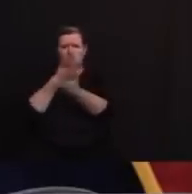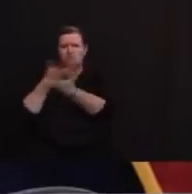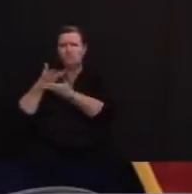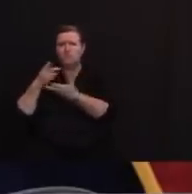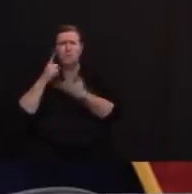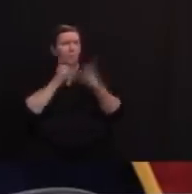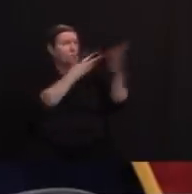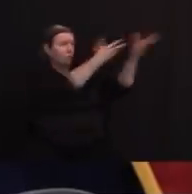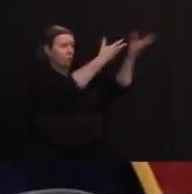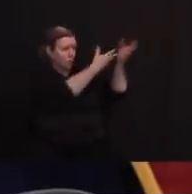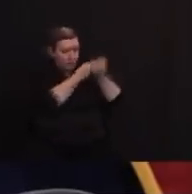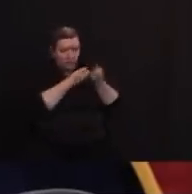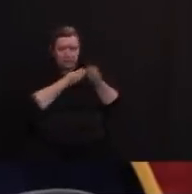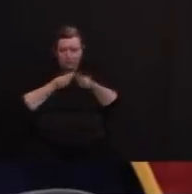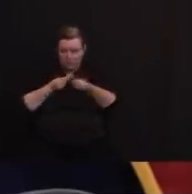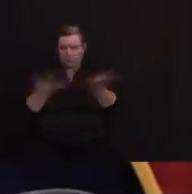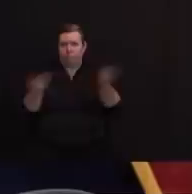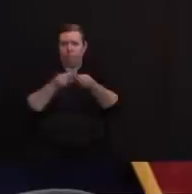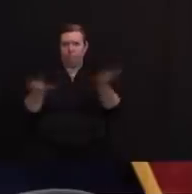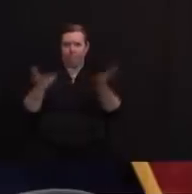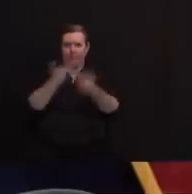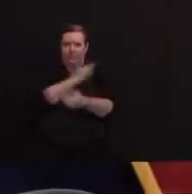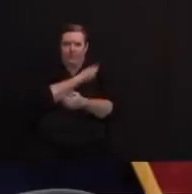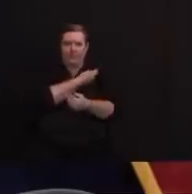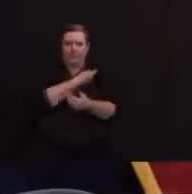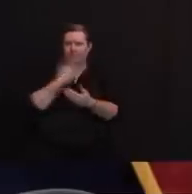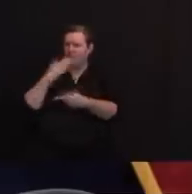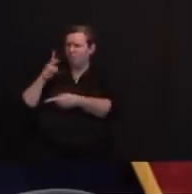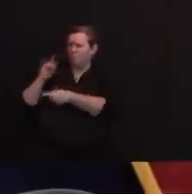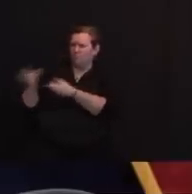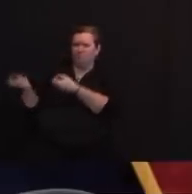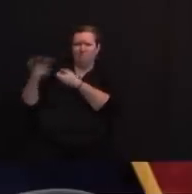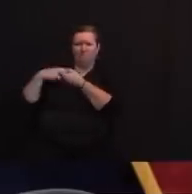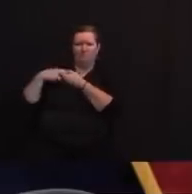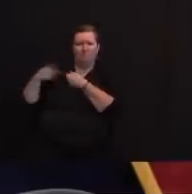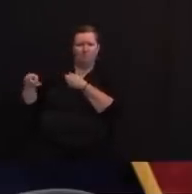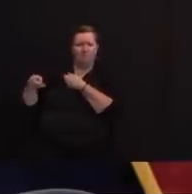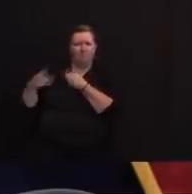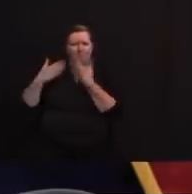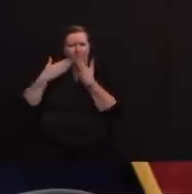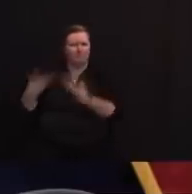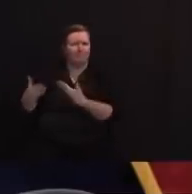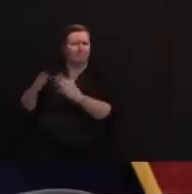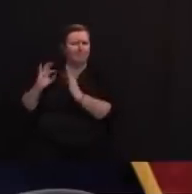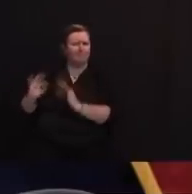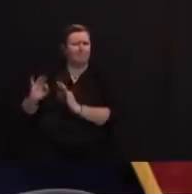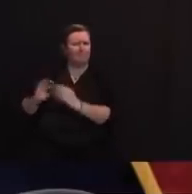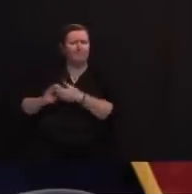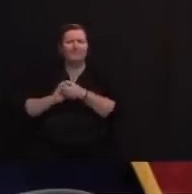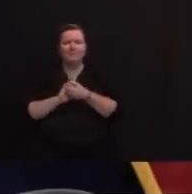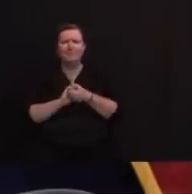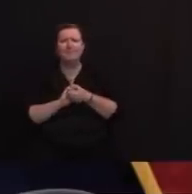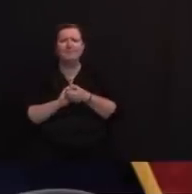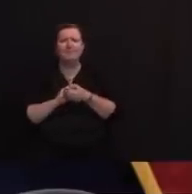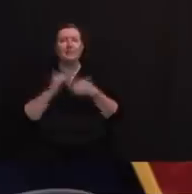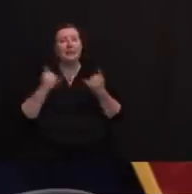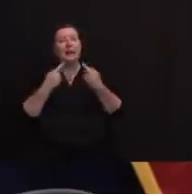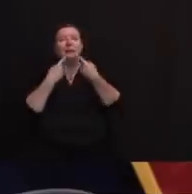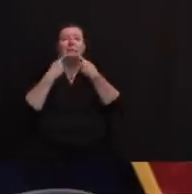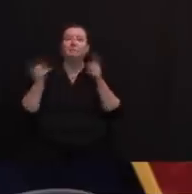appreciate Judy's time, certainly, for being on there with all of us, and then making this announcement today. Greatly